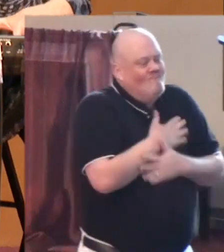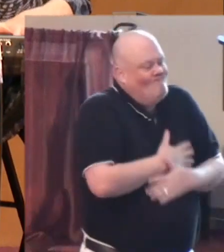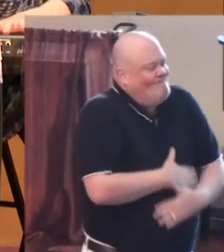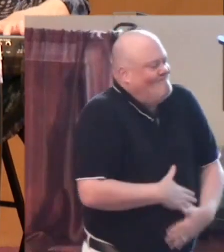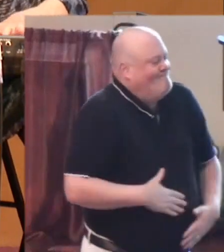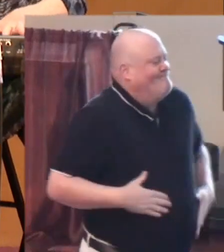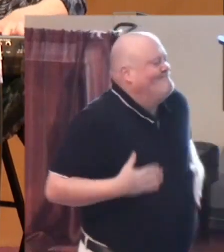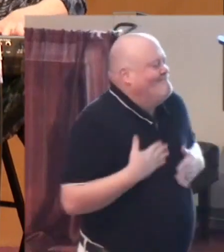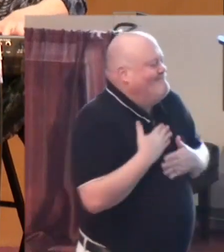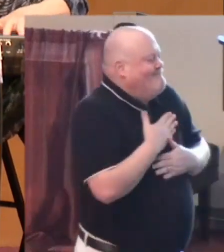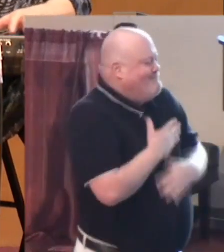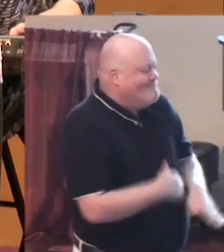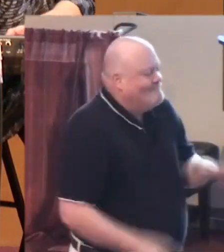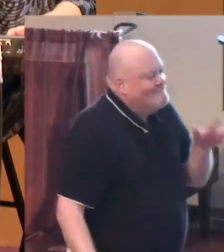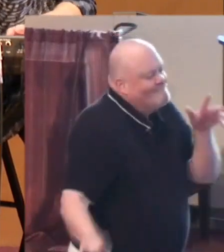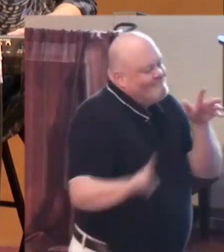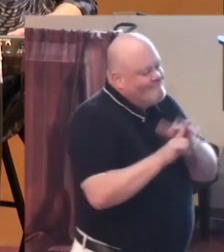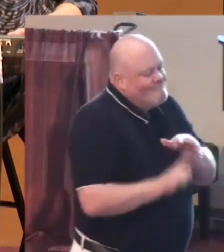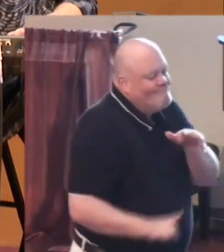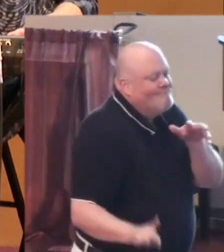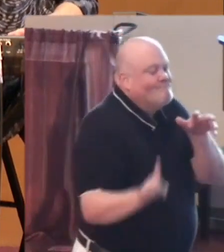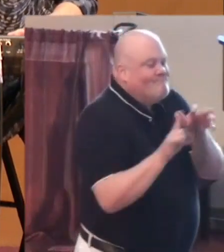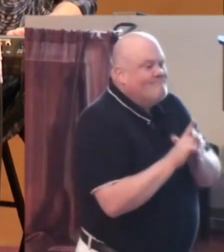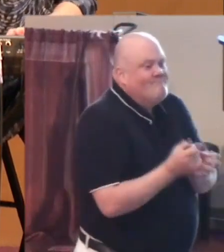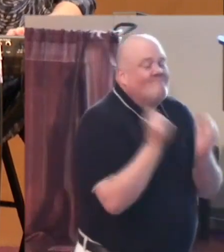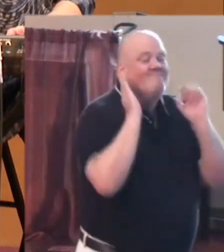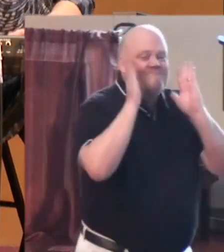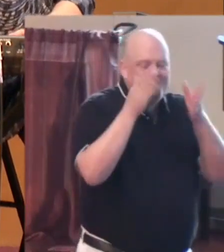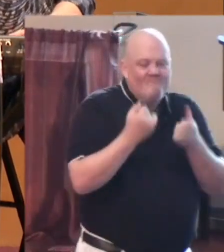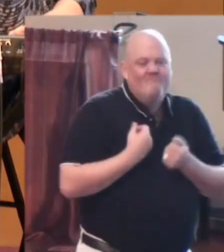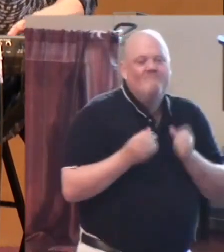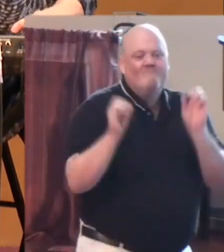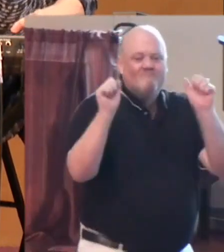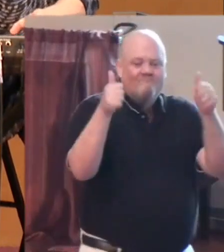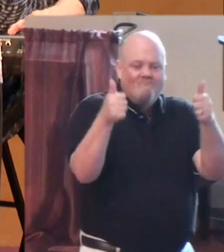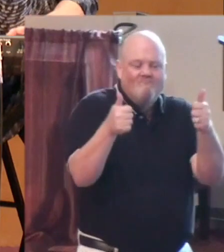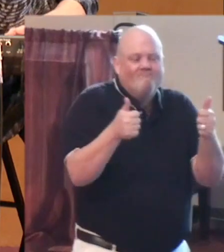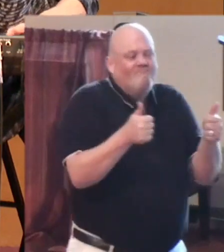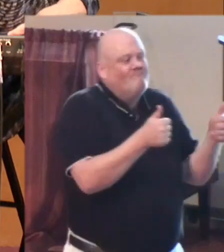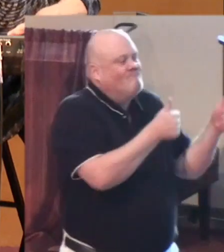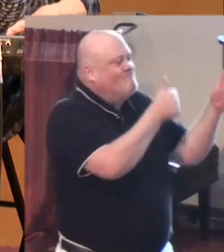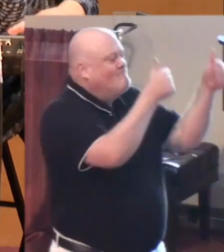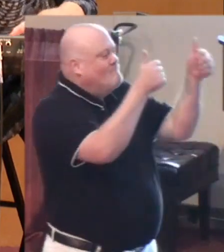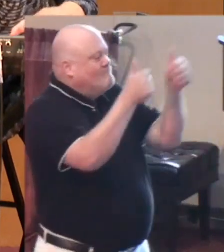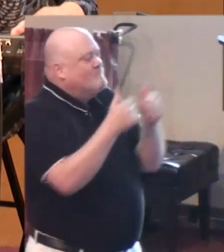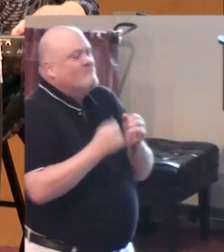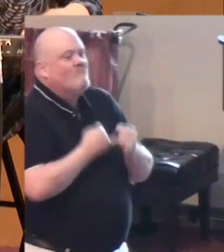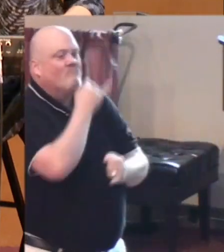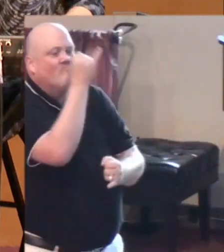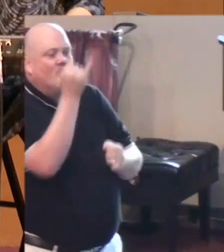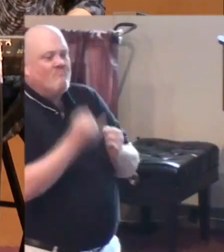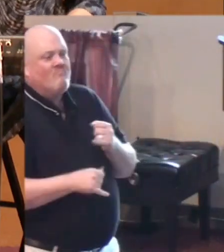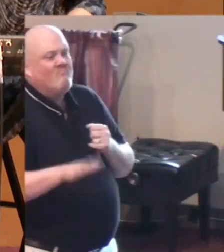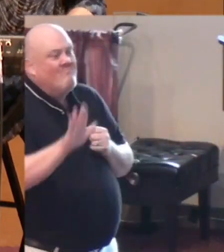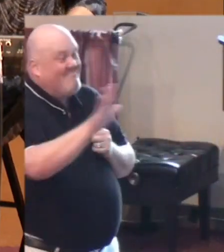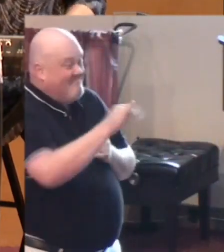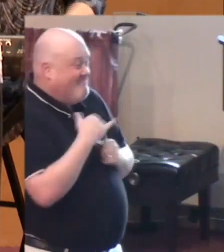Enjoy the show. Everything will be okay. In the end,